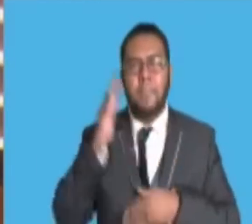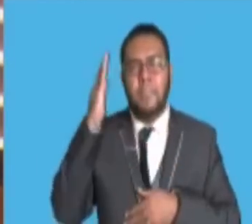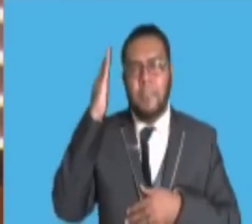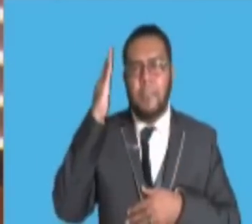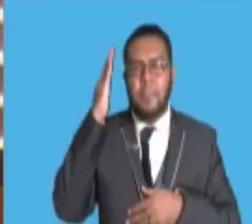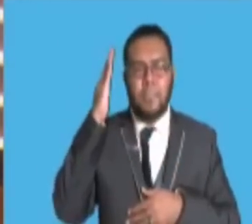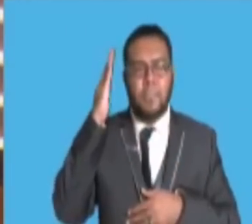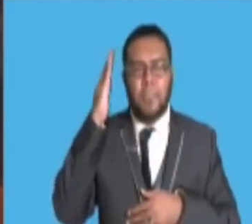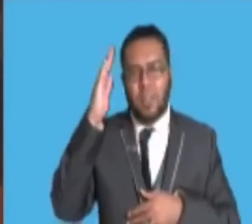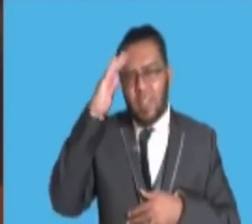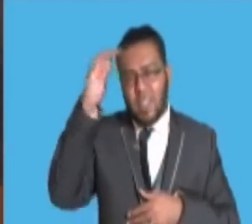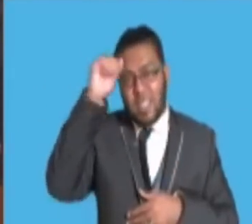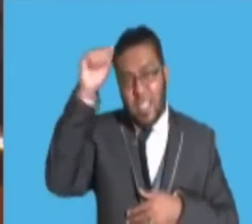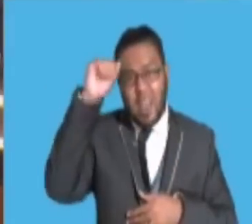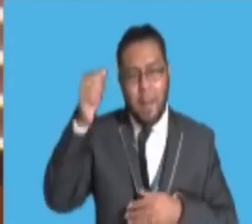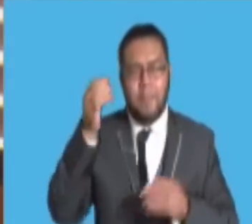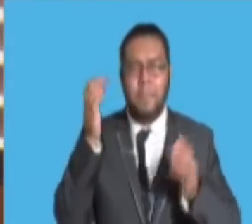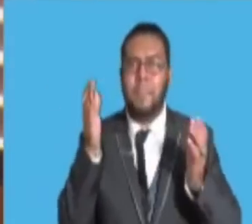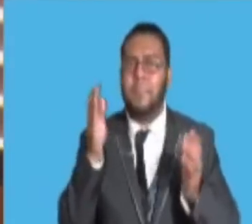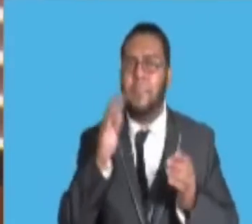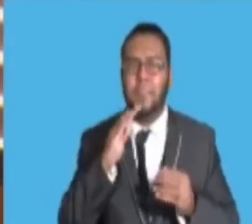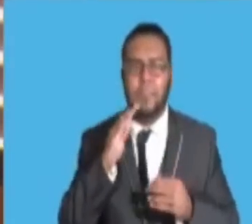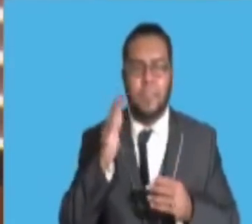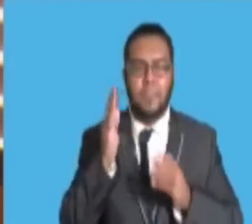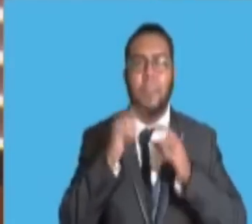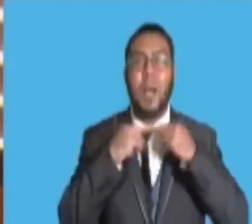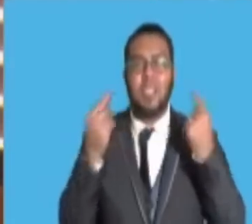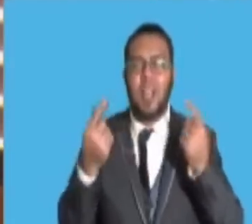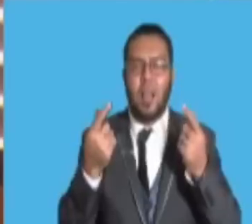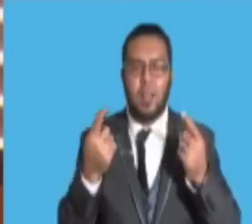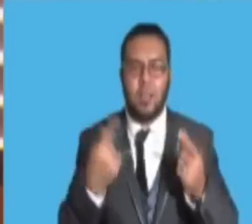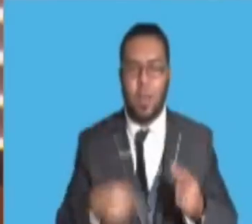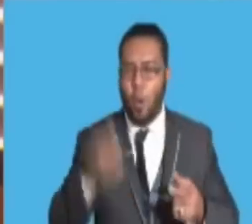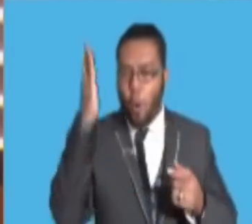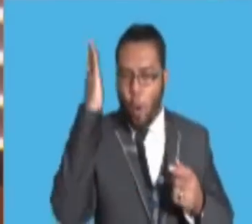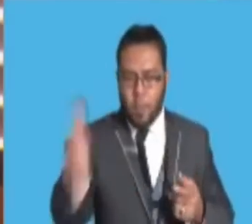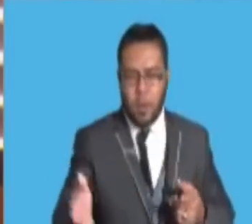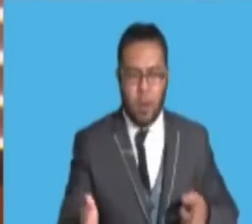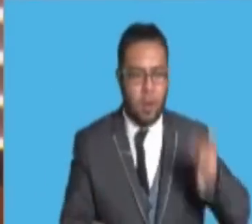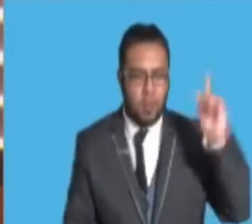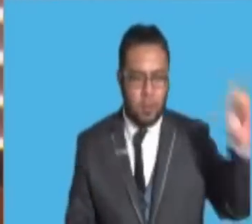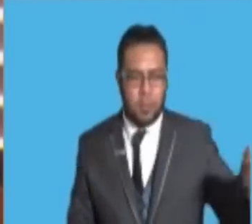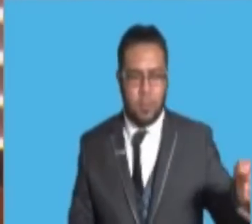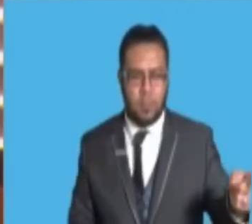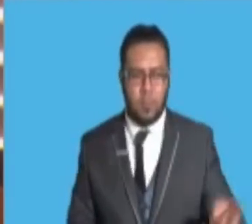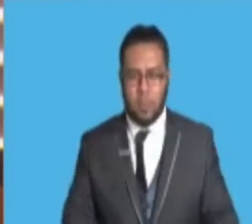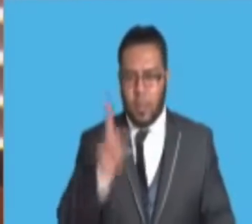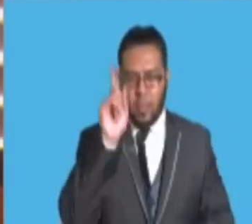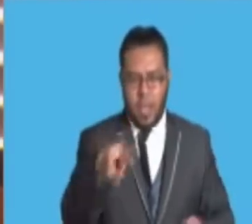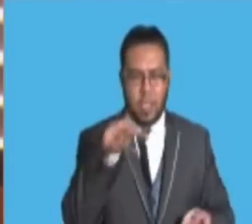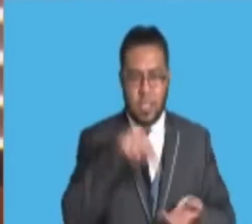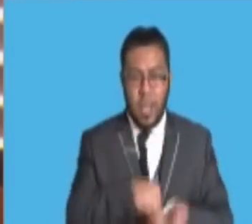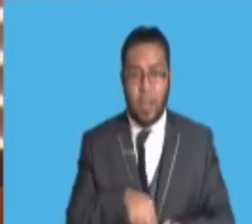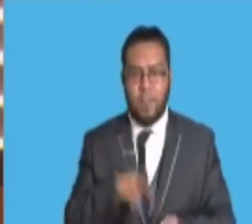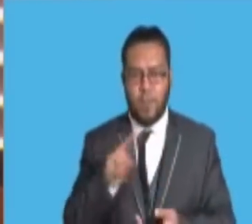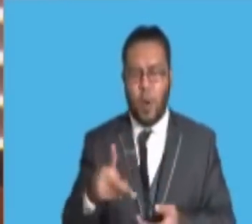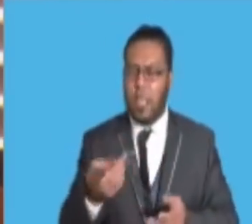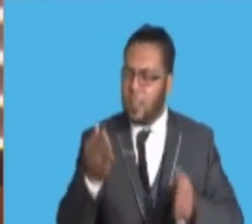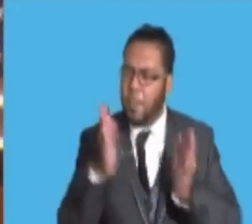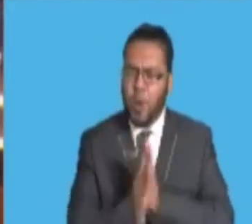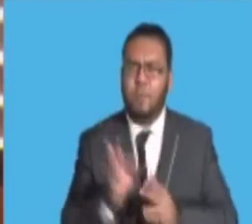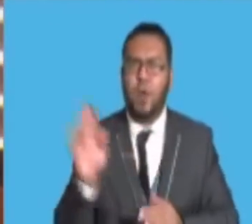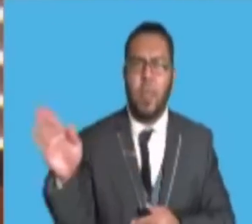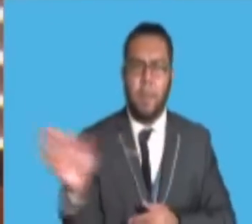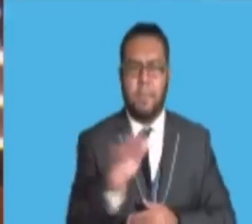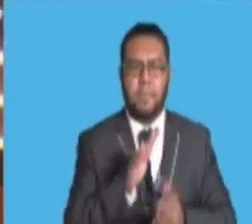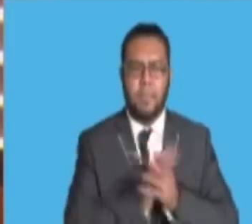prophesied which party will win. All he would say is, Honorable Wesley Mbolo, Dr. Wangene Mbete, they are standing for the election. Let's pray for them